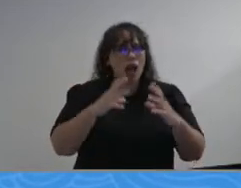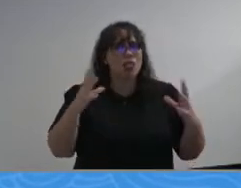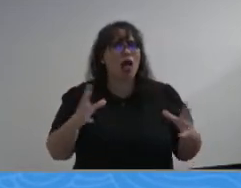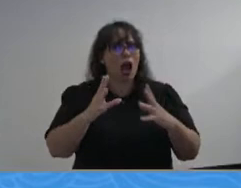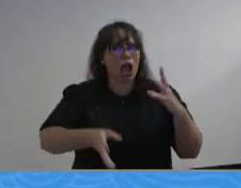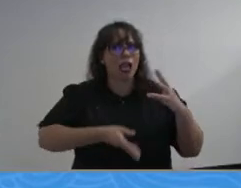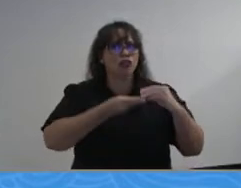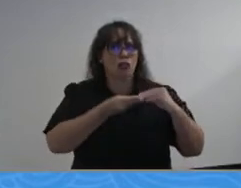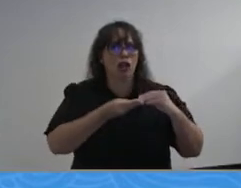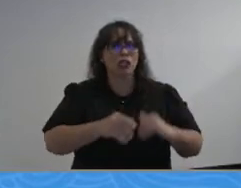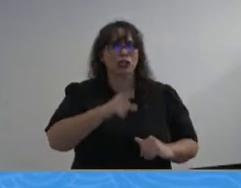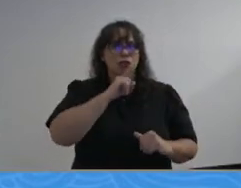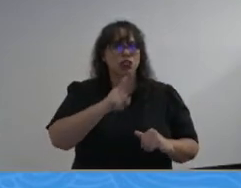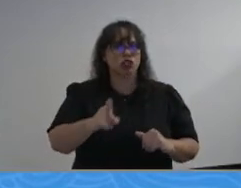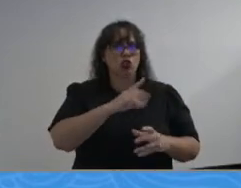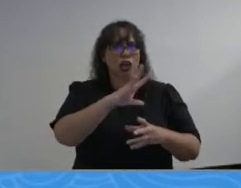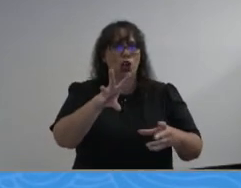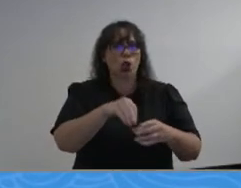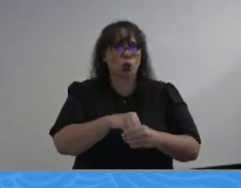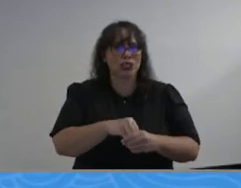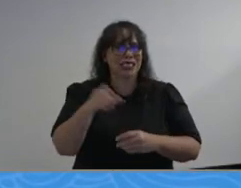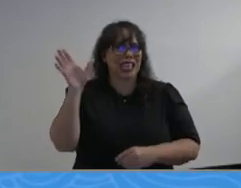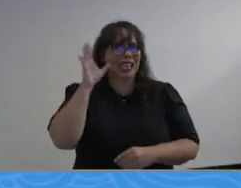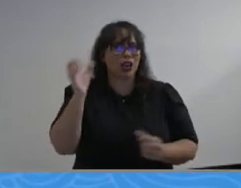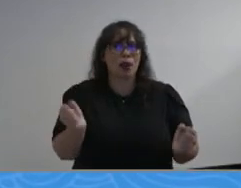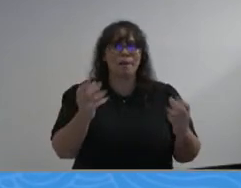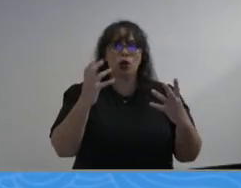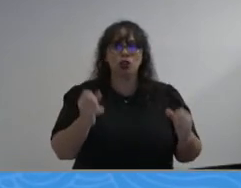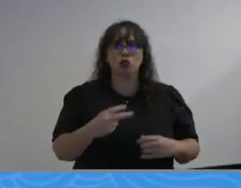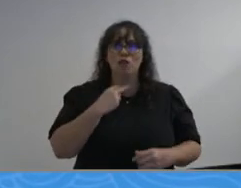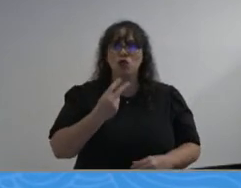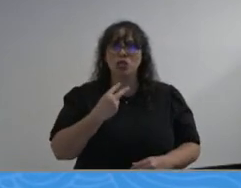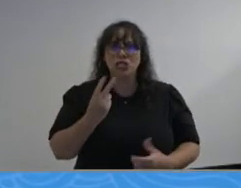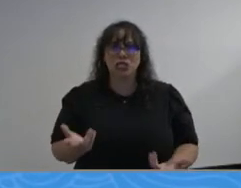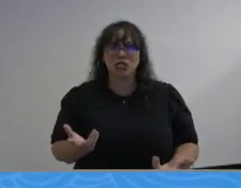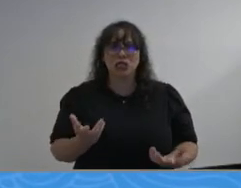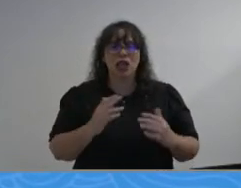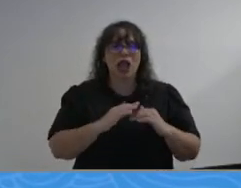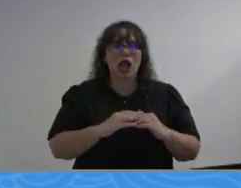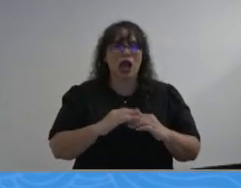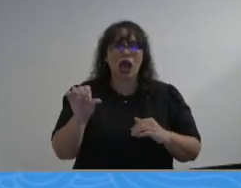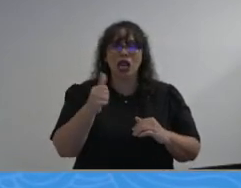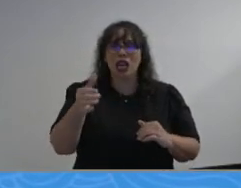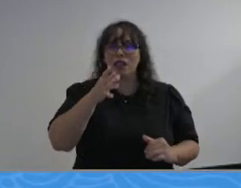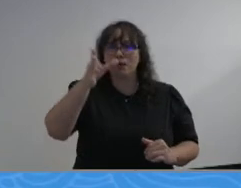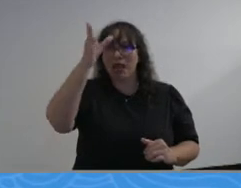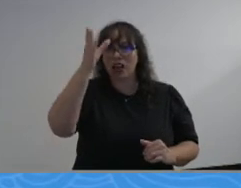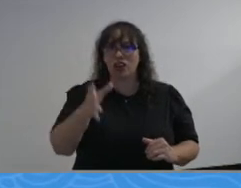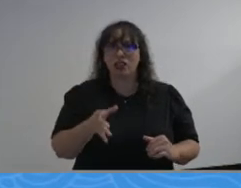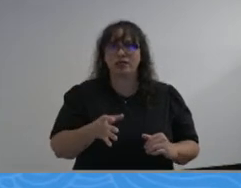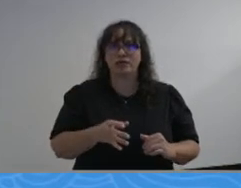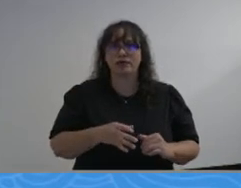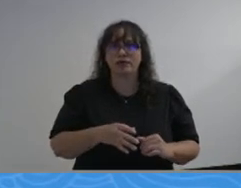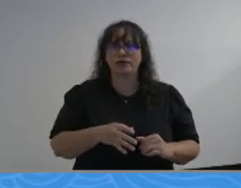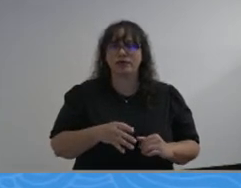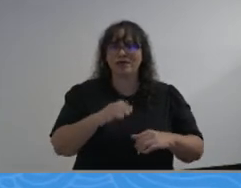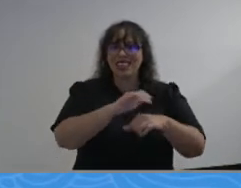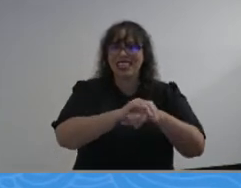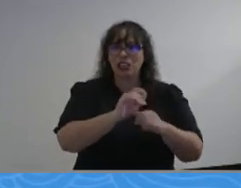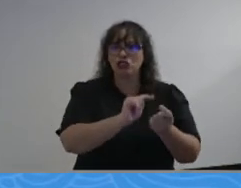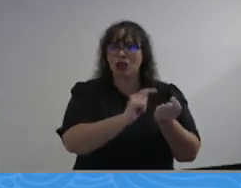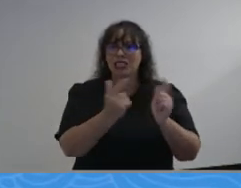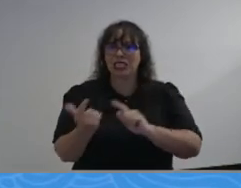a lot of bit extra to ensure that we're inclusive in hearing multiple voices. I mean, just how we had another parent do English